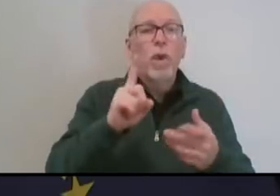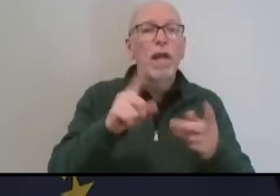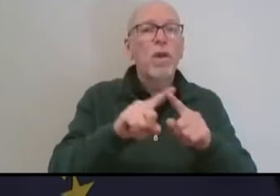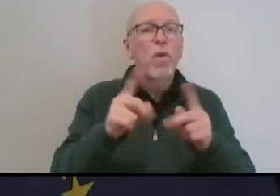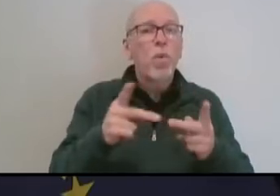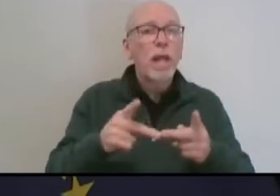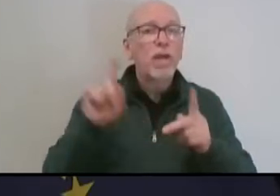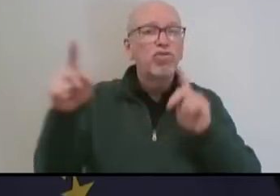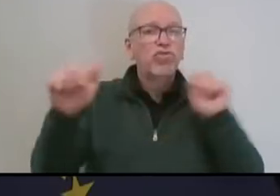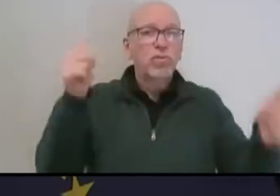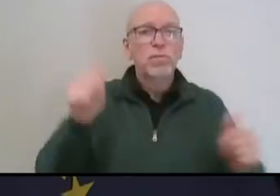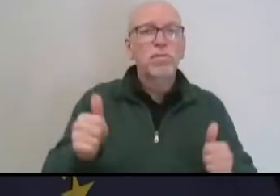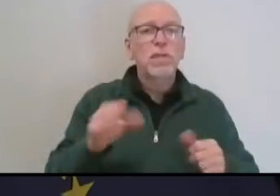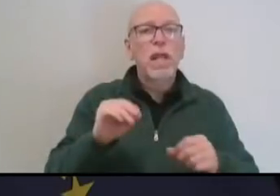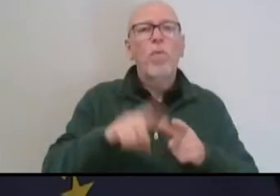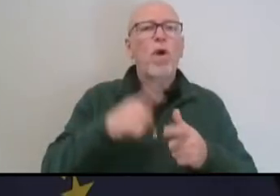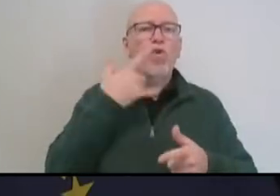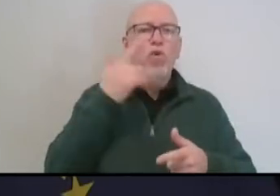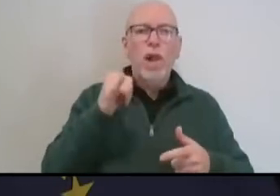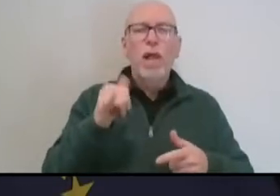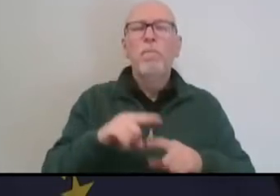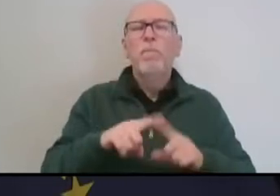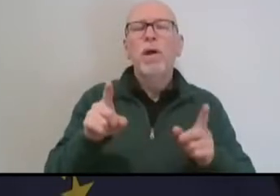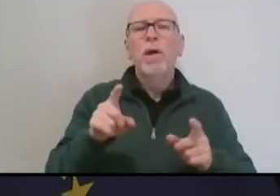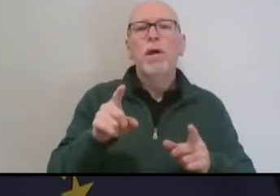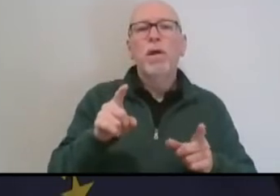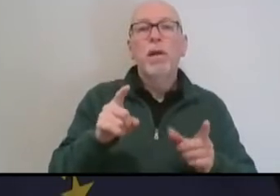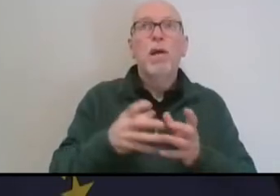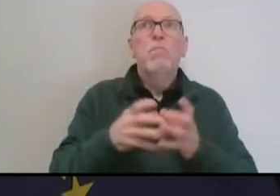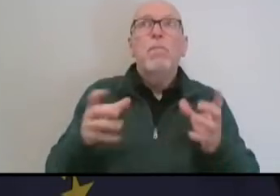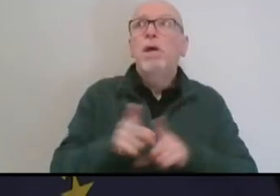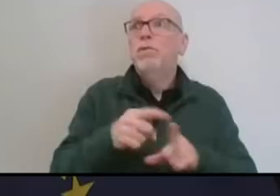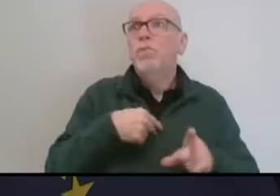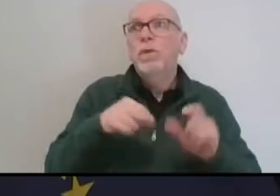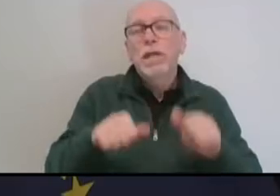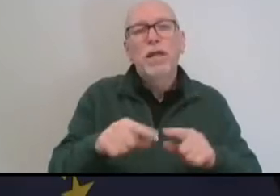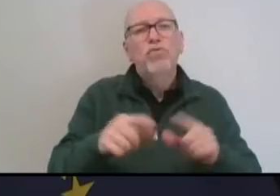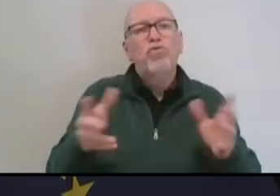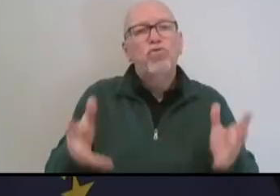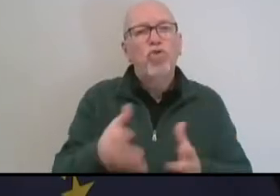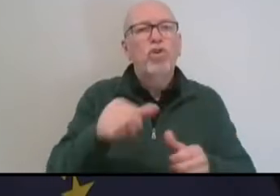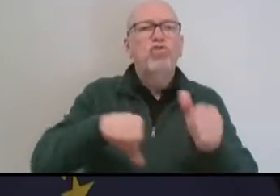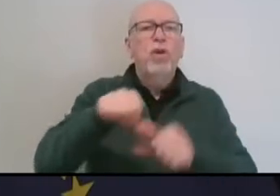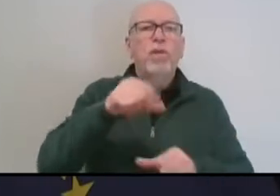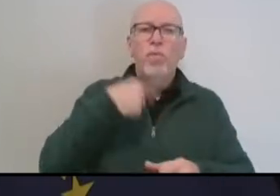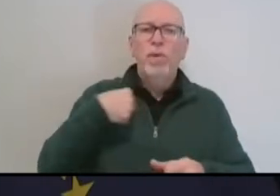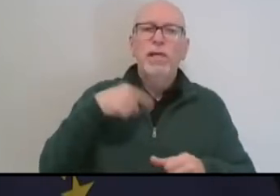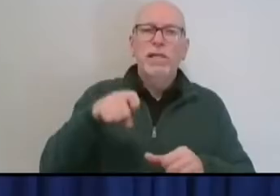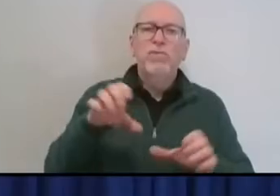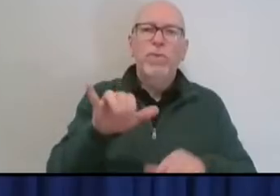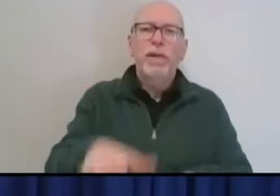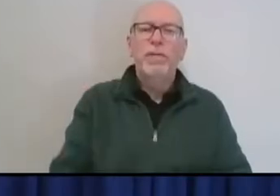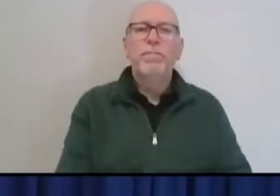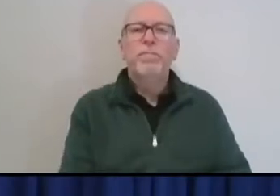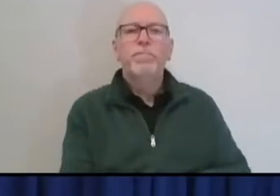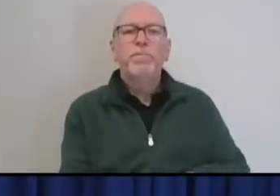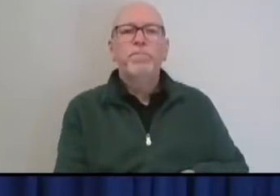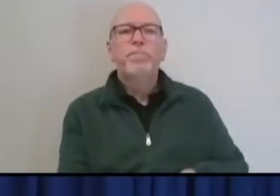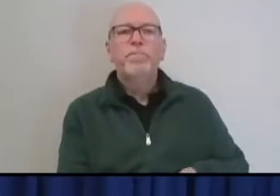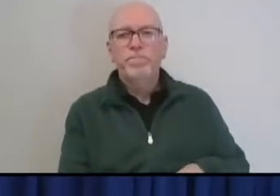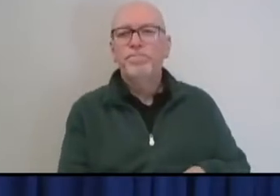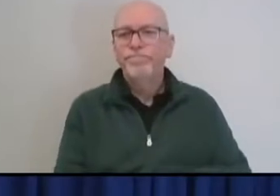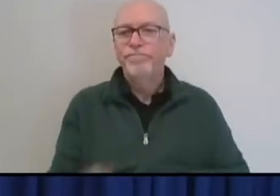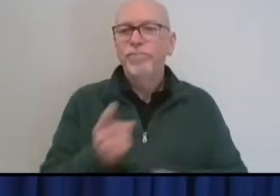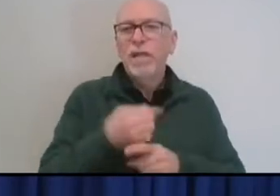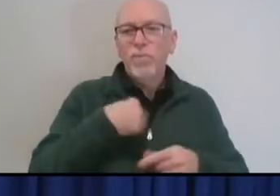that rollout will look like. But as much as we can do to encourage one another, I think that's what we need to be doing right now. Yeah, and we're going to stay with it. I mean, we're never